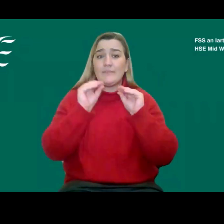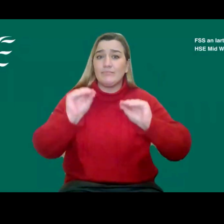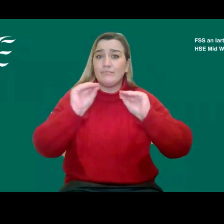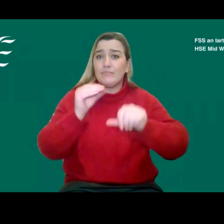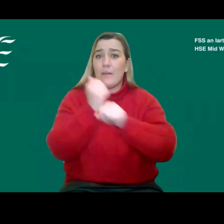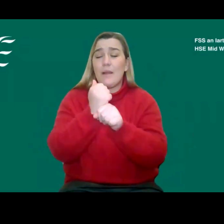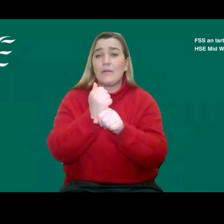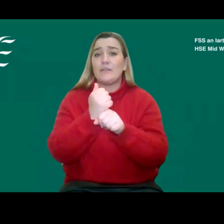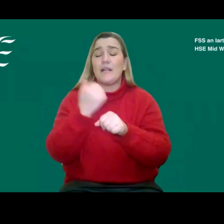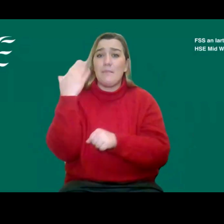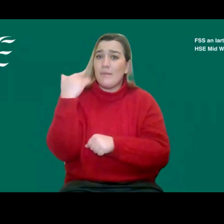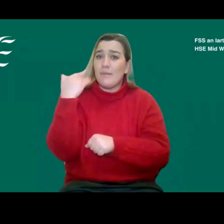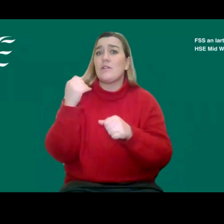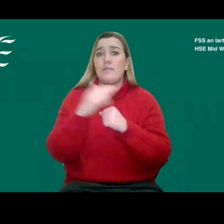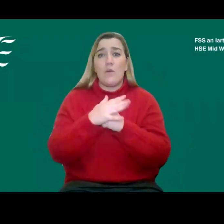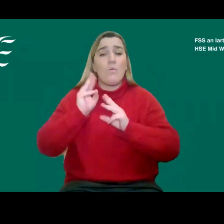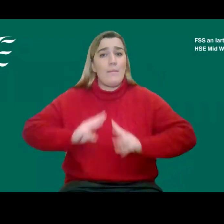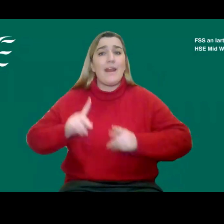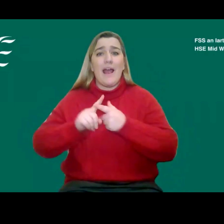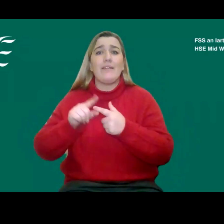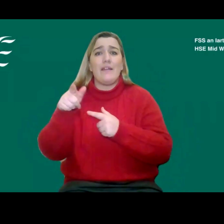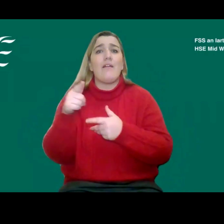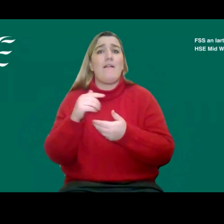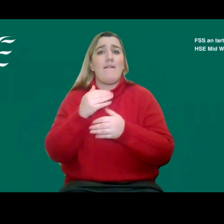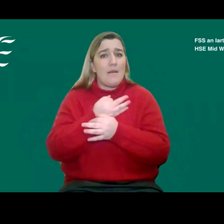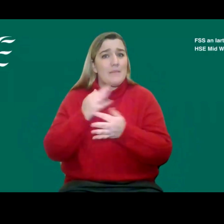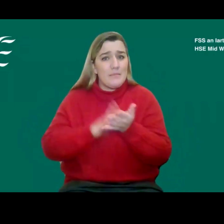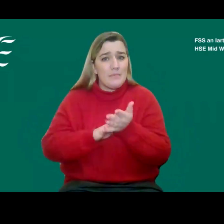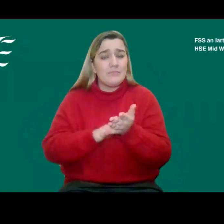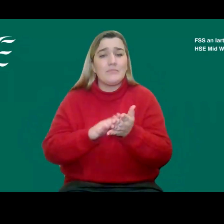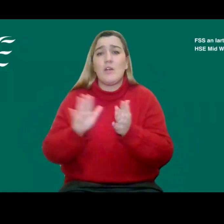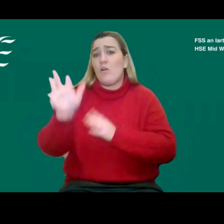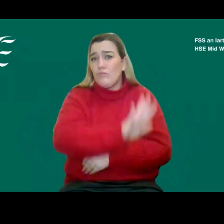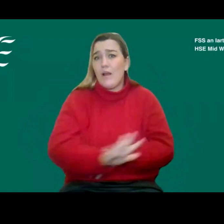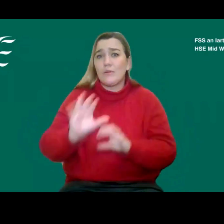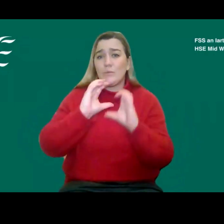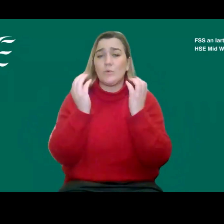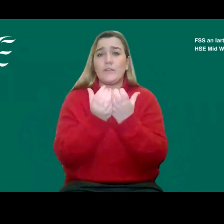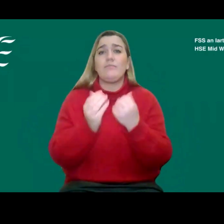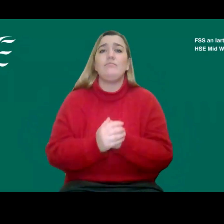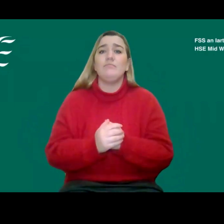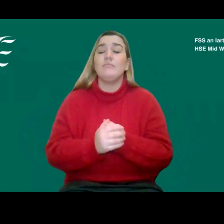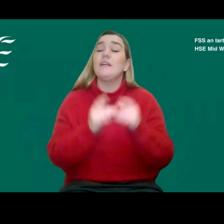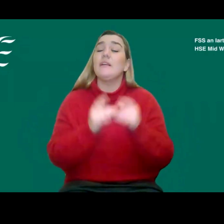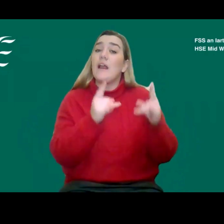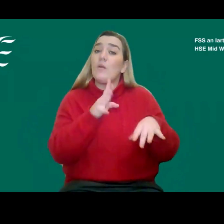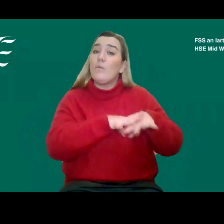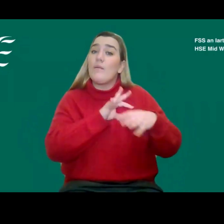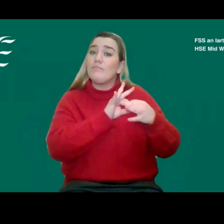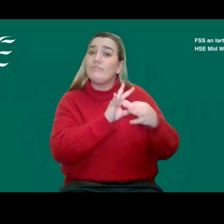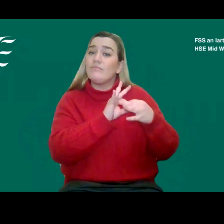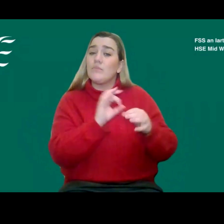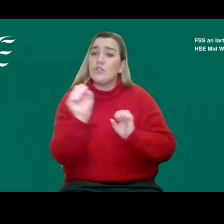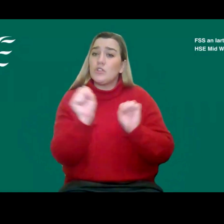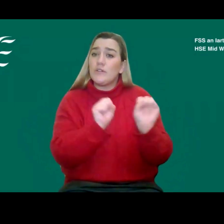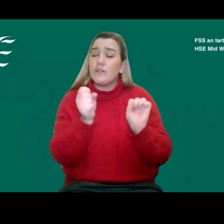menopause for women and their loved ones right across our community. In health and wellbeing services, we use a number of approaches